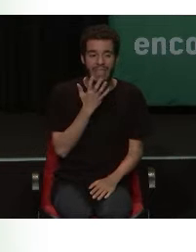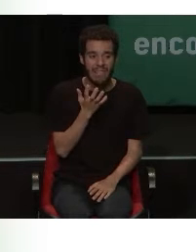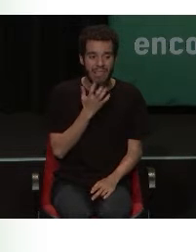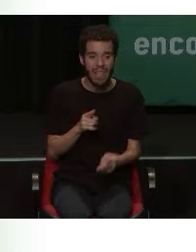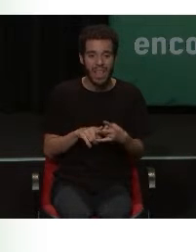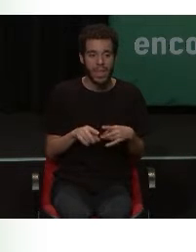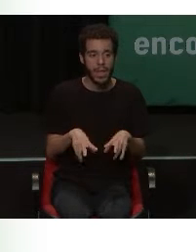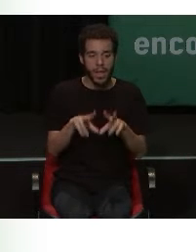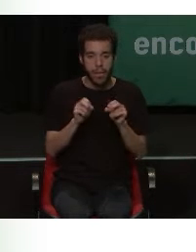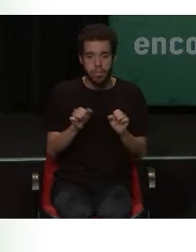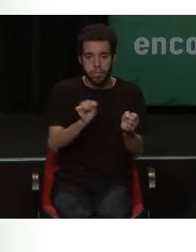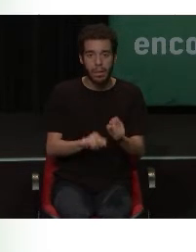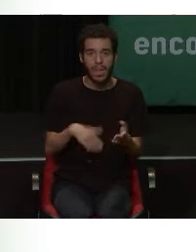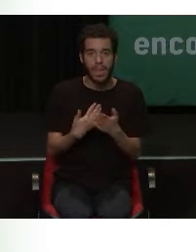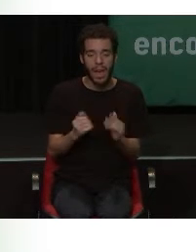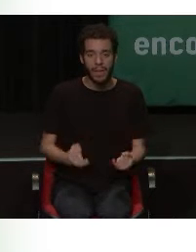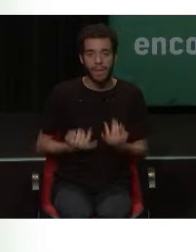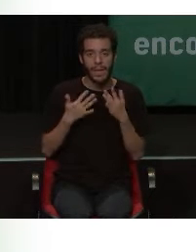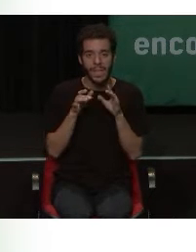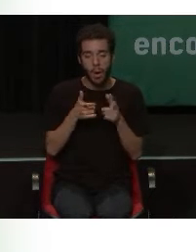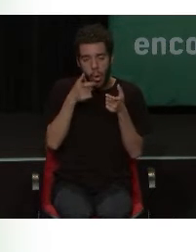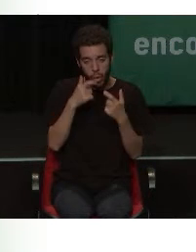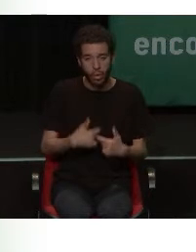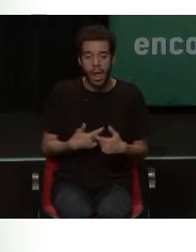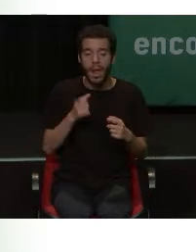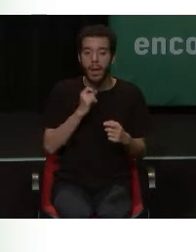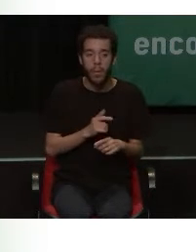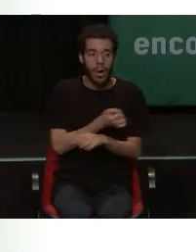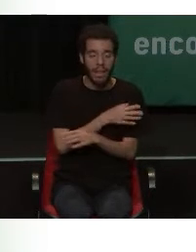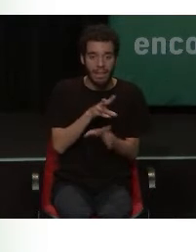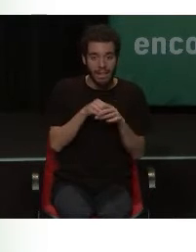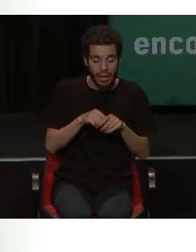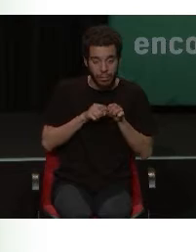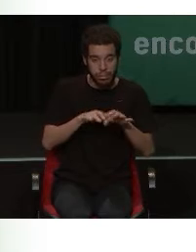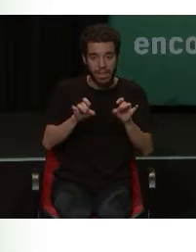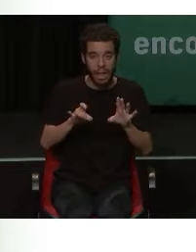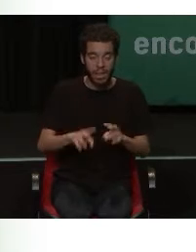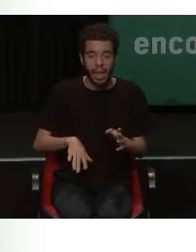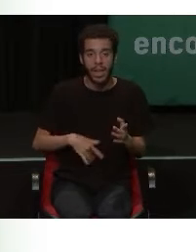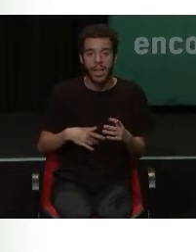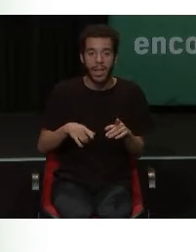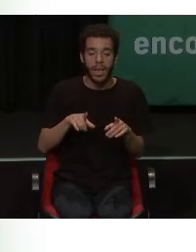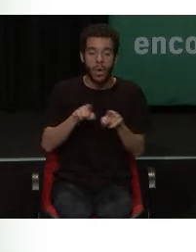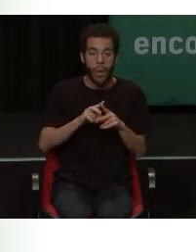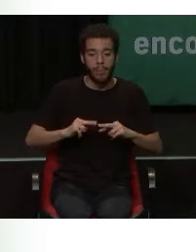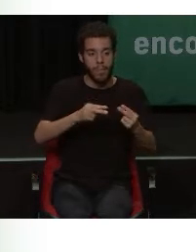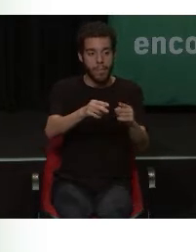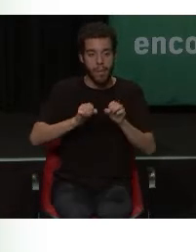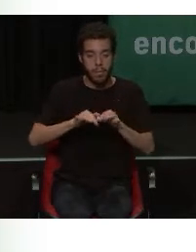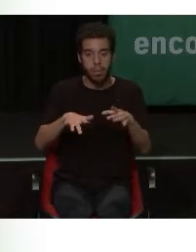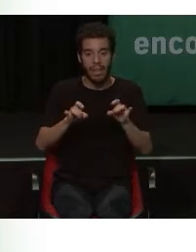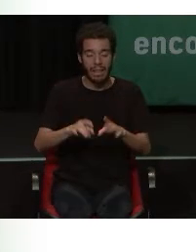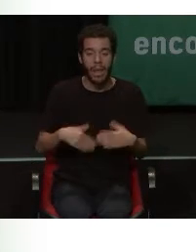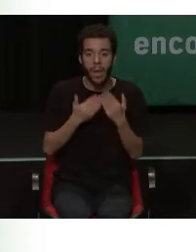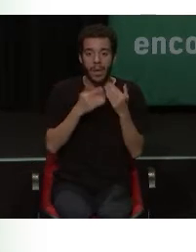measures of hygiene and infection control that we might institute in our house in order to prevent